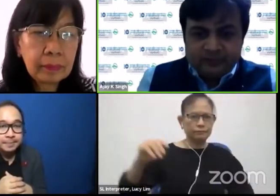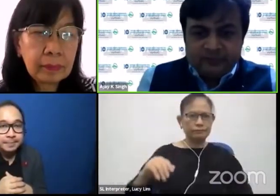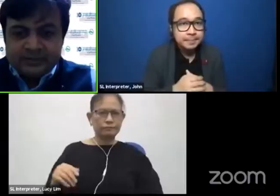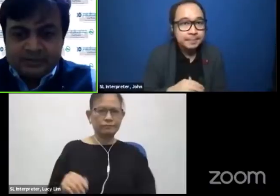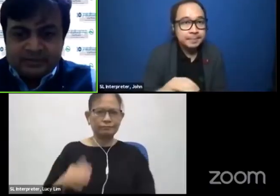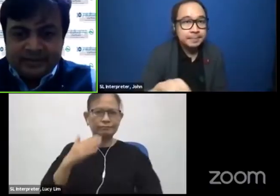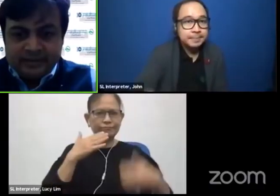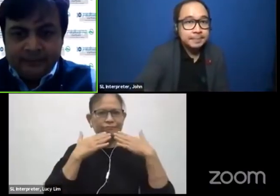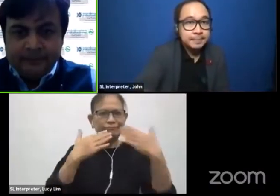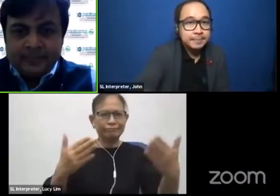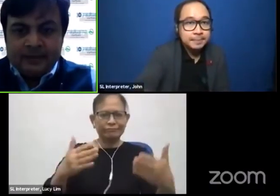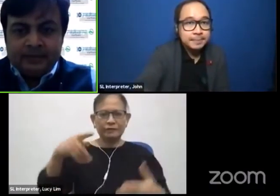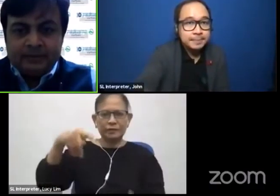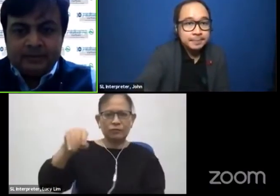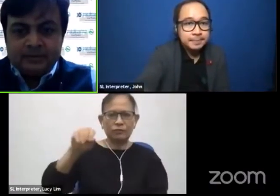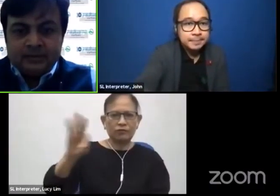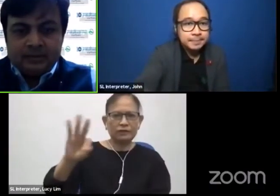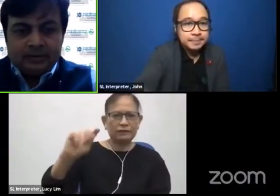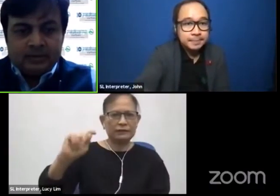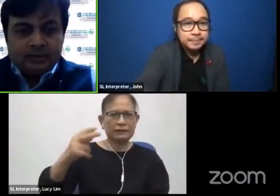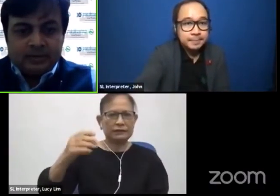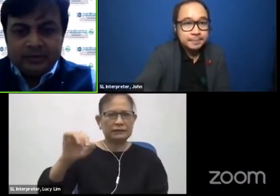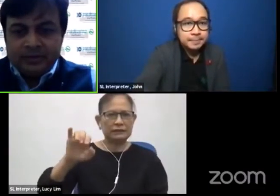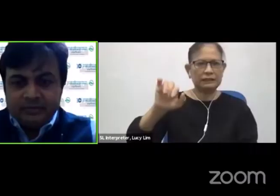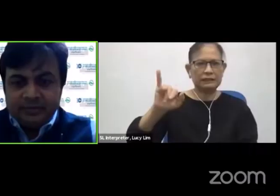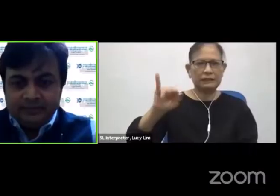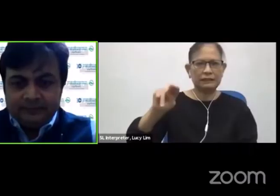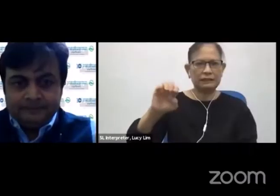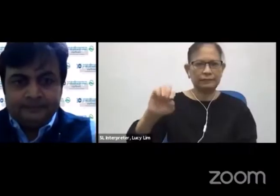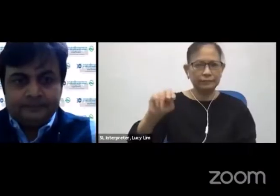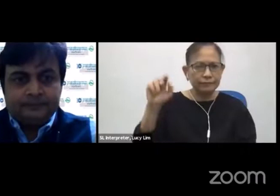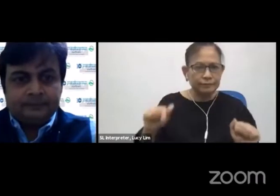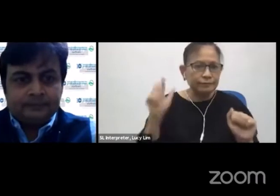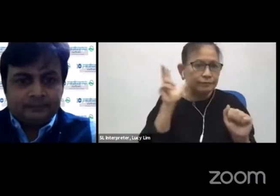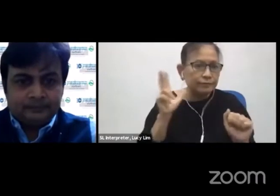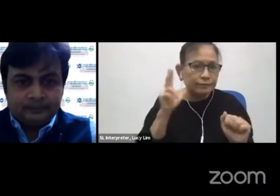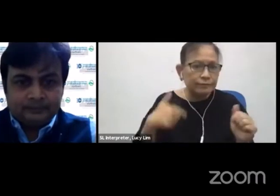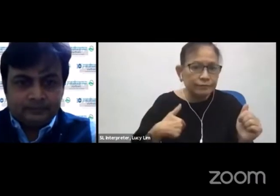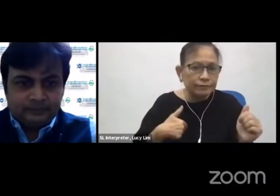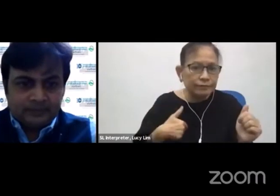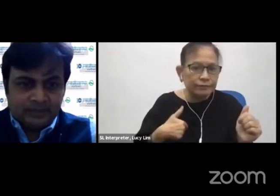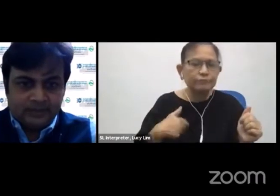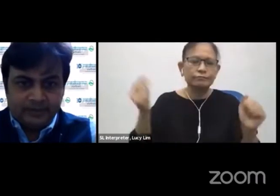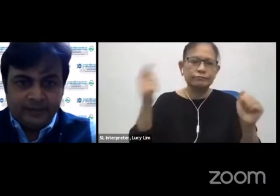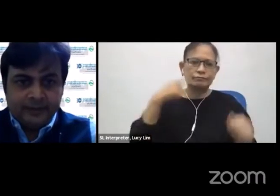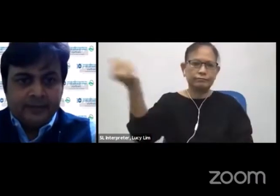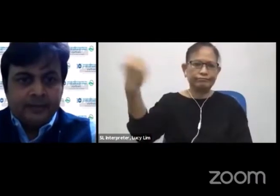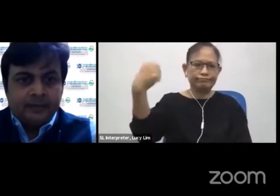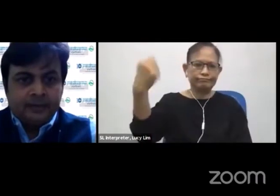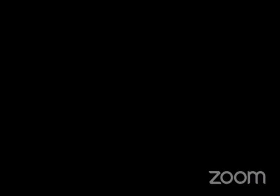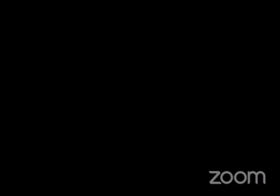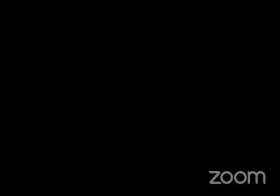Thank you, Professor Thein. Can you hear me? Yes. Okay.